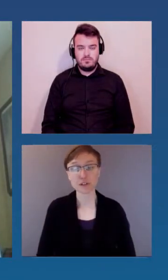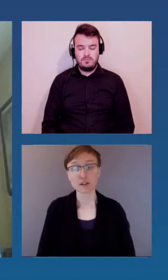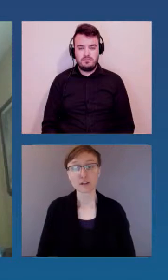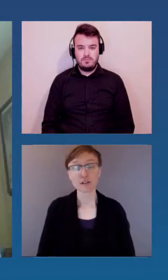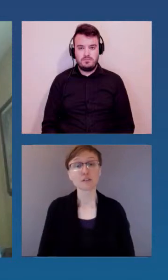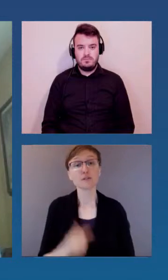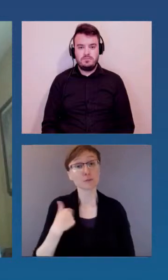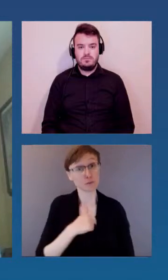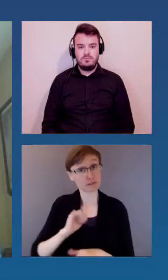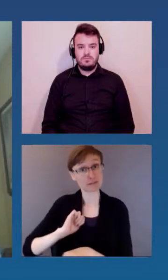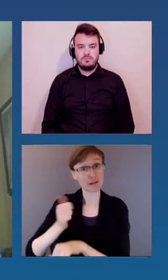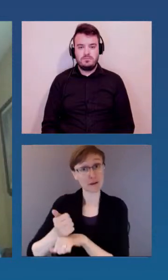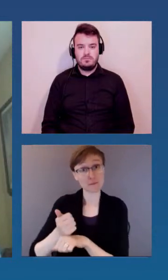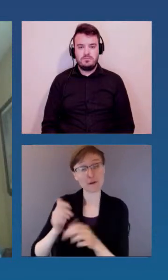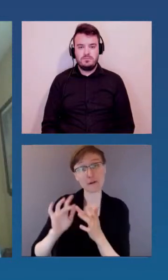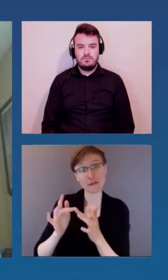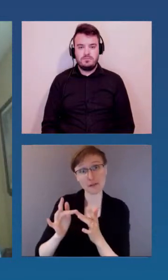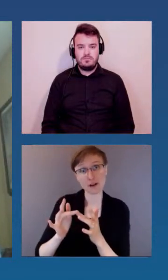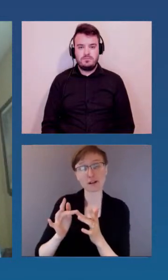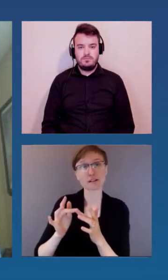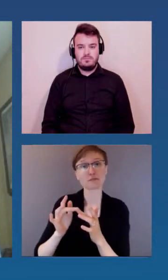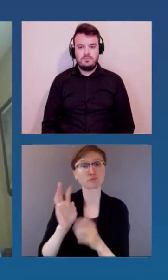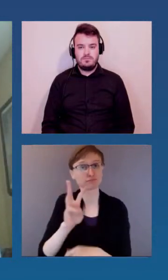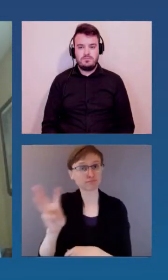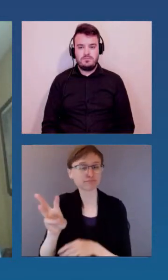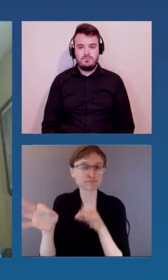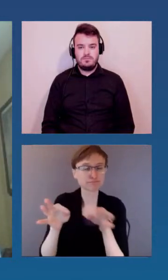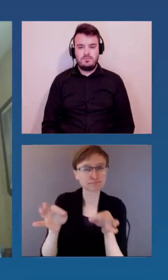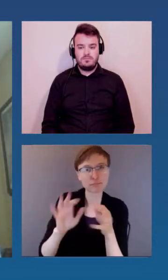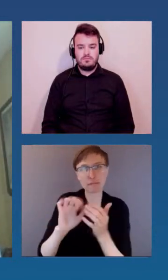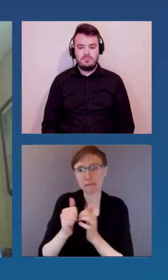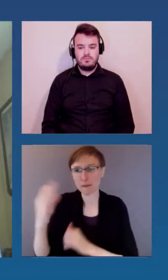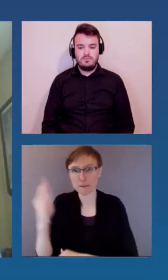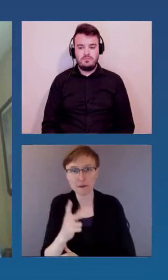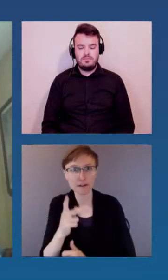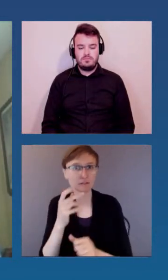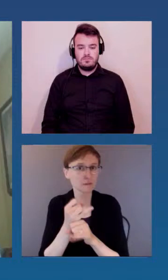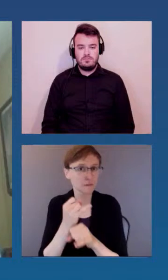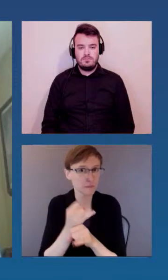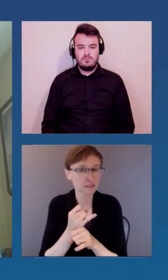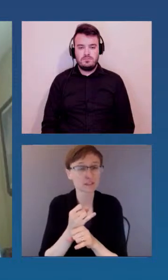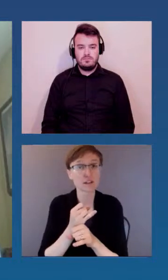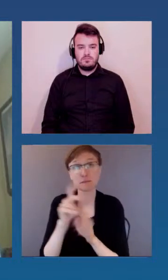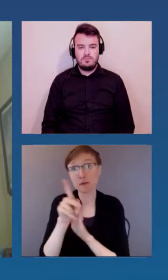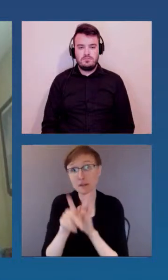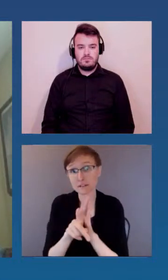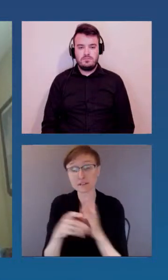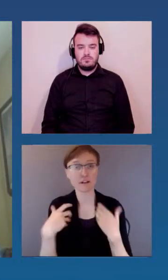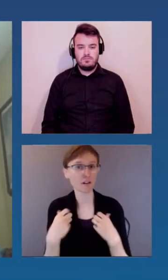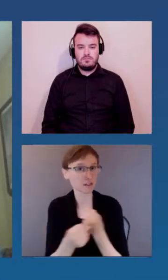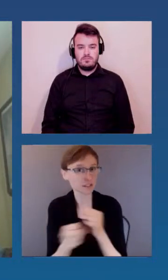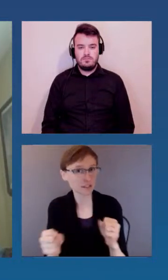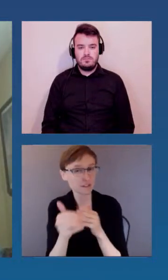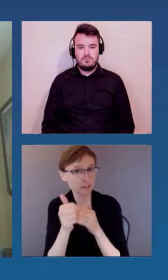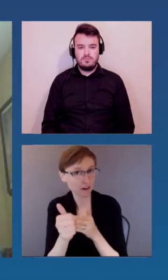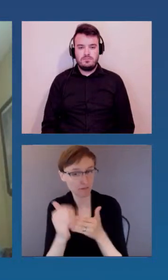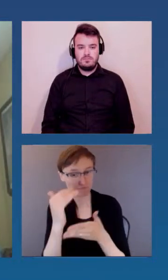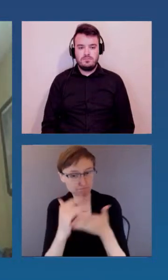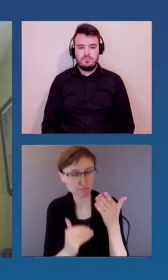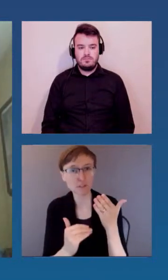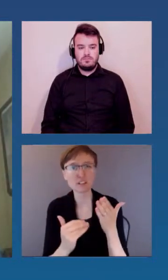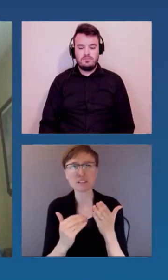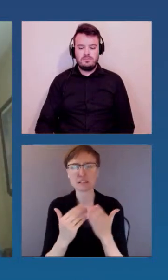environment and our hands-on curriculum adapted to minimize risk. We learned a lot this summer during our successful summer